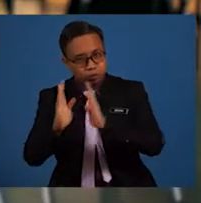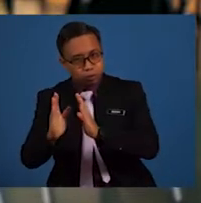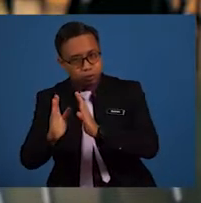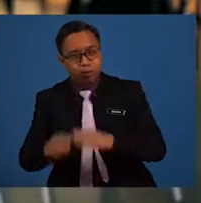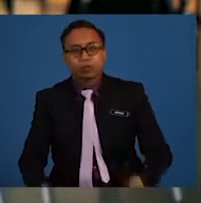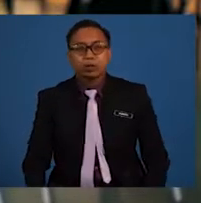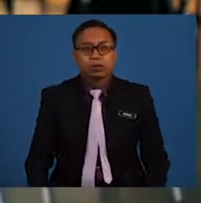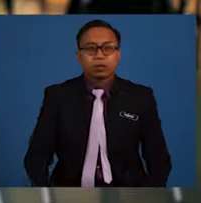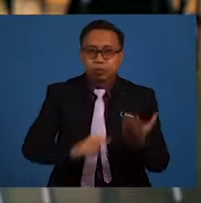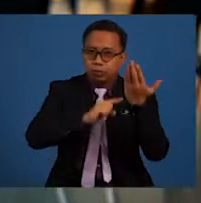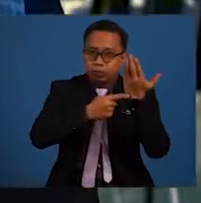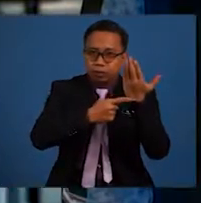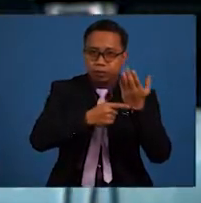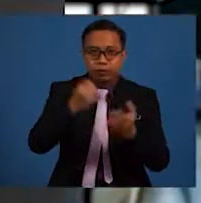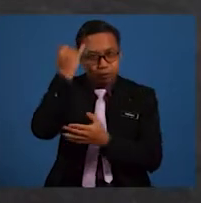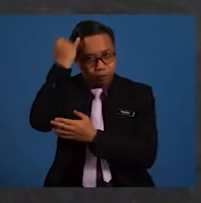preceding information.